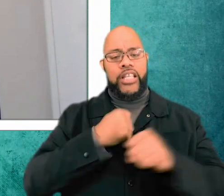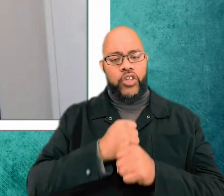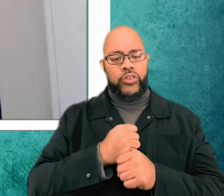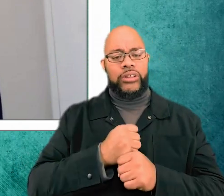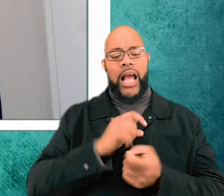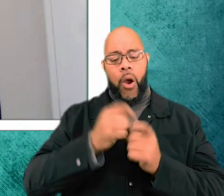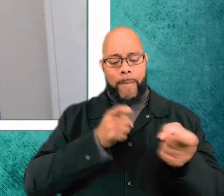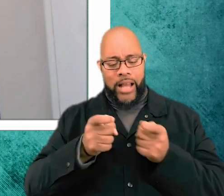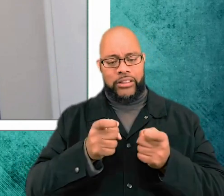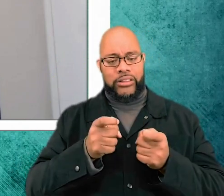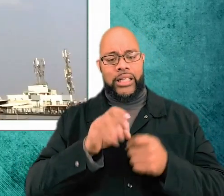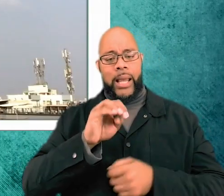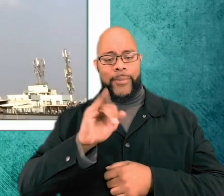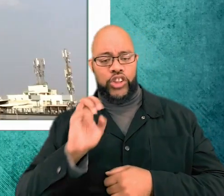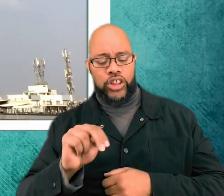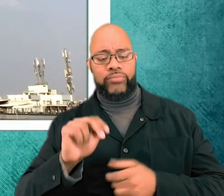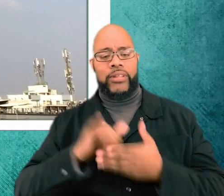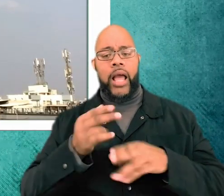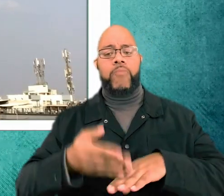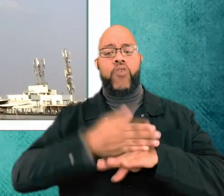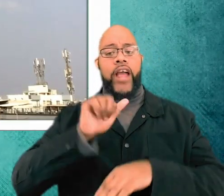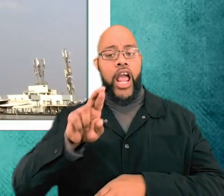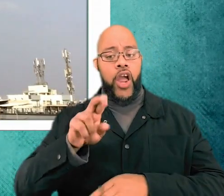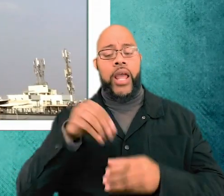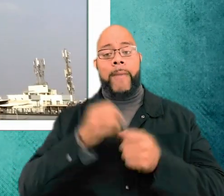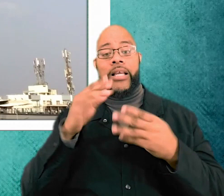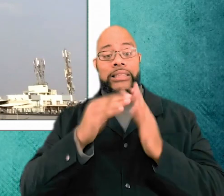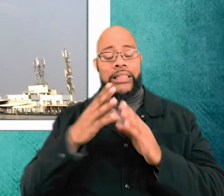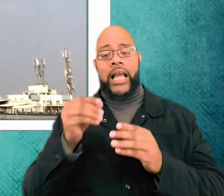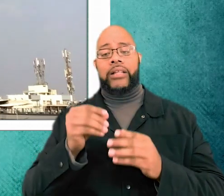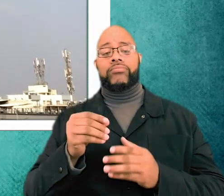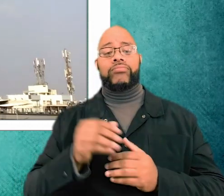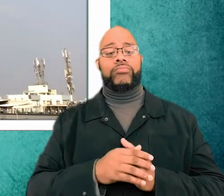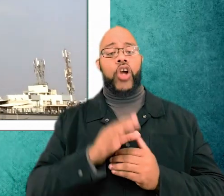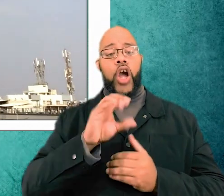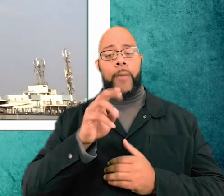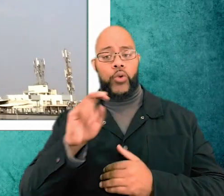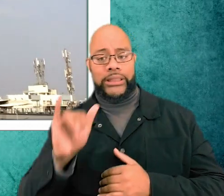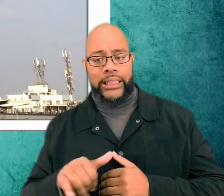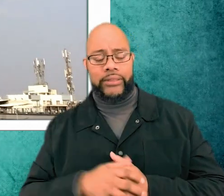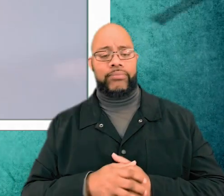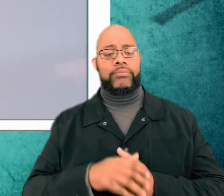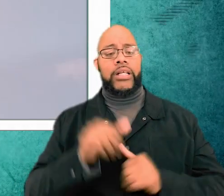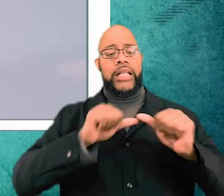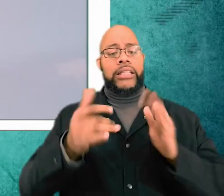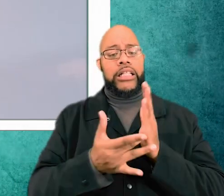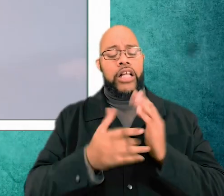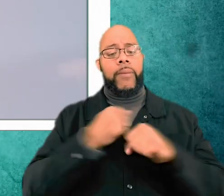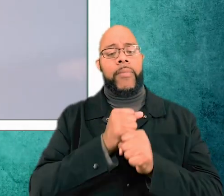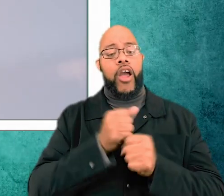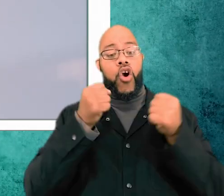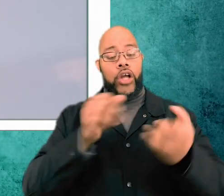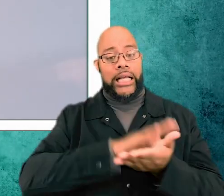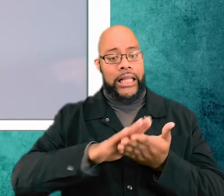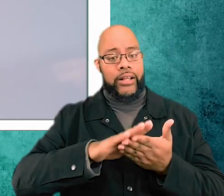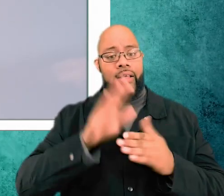how we manage emissions that have improved air quality in many cities and communities. Through science and technology, we have made vehicles cleaner than they